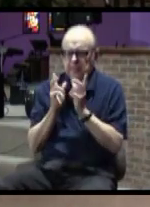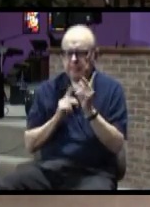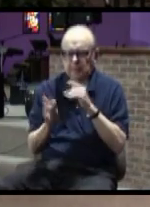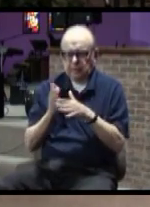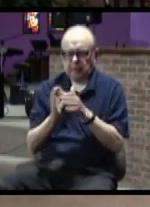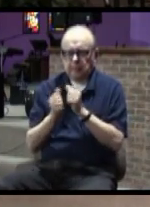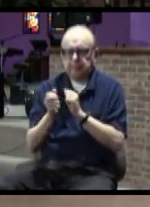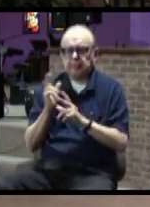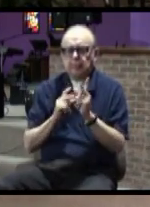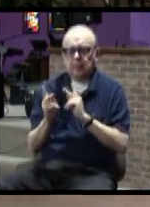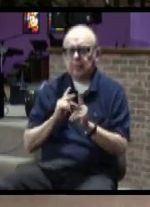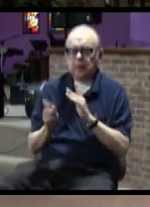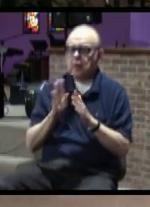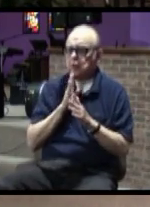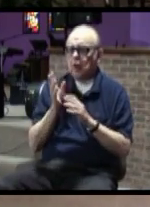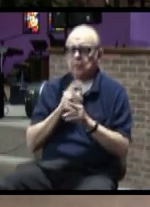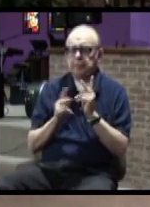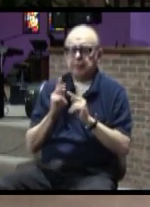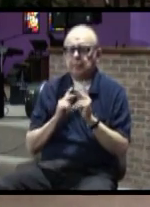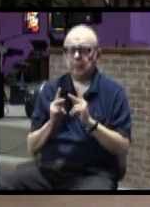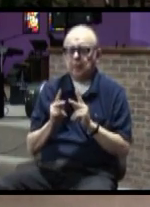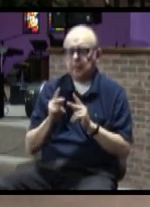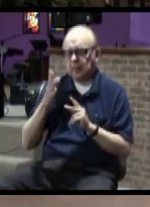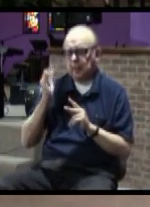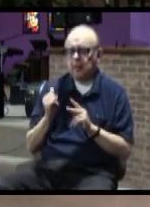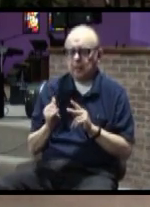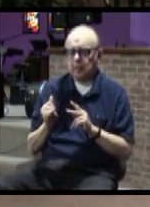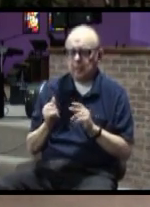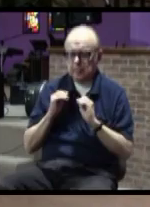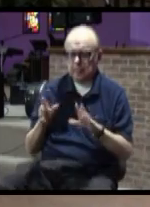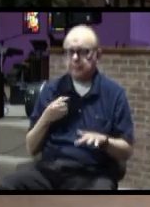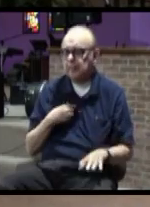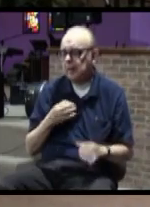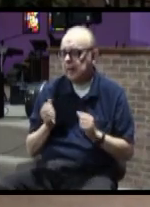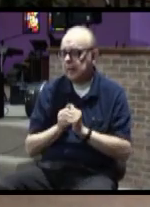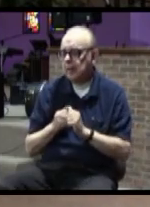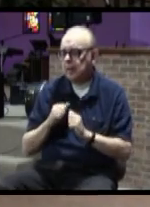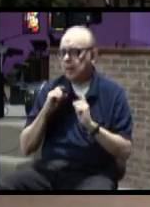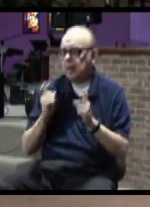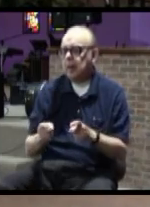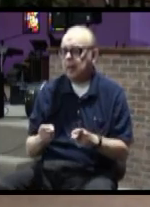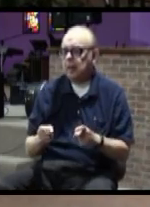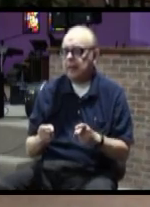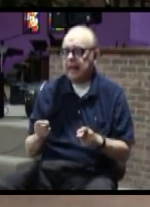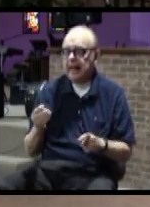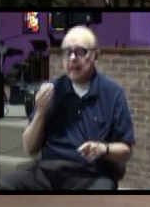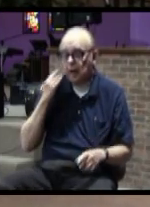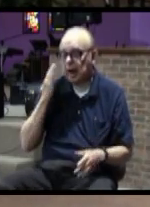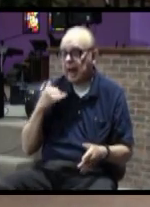person that wants to meet people, that want to share with people and talk with people, because God has blessed me